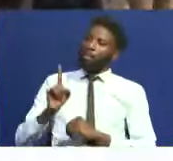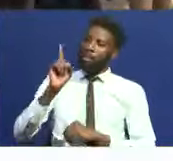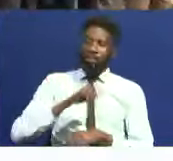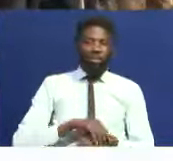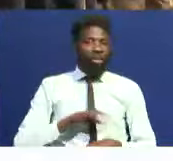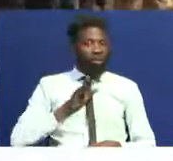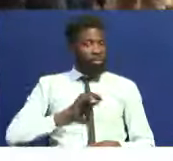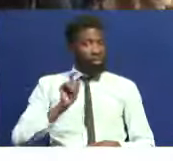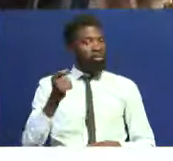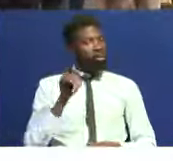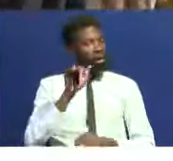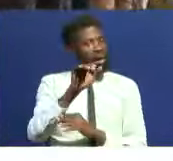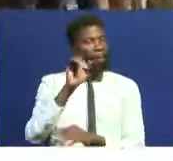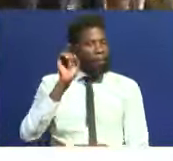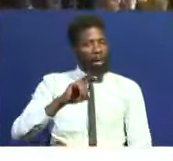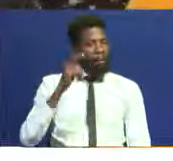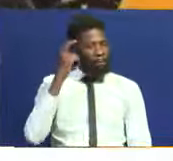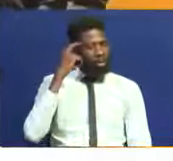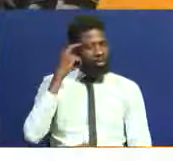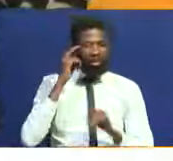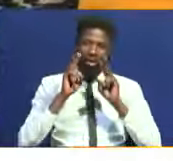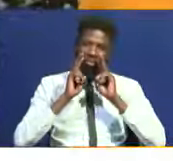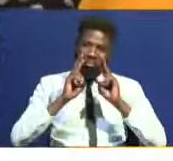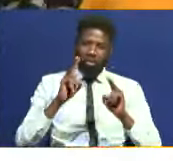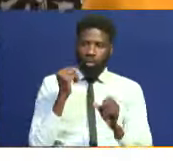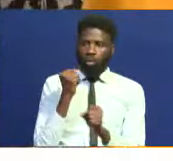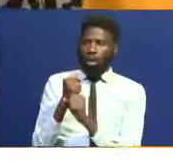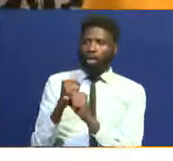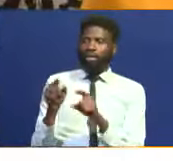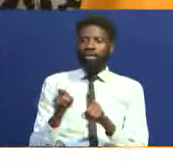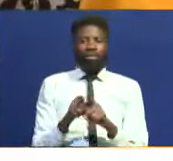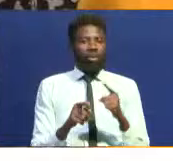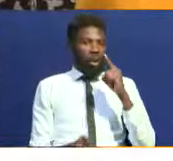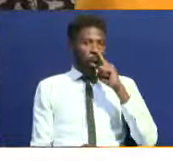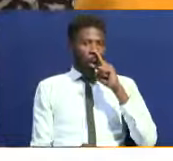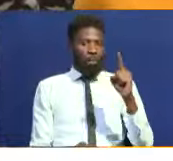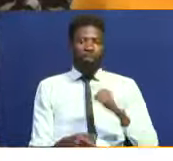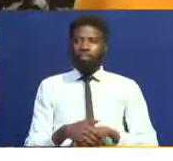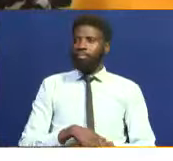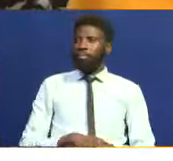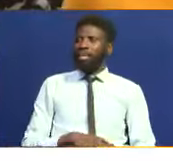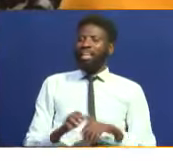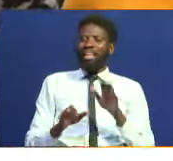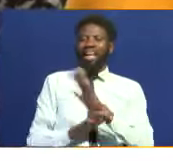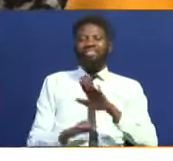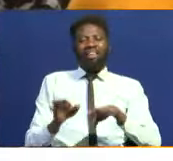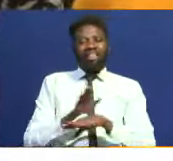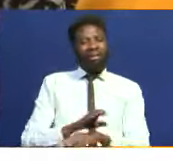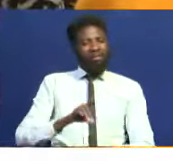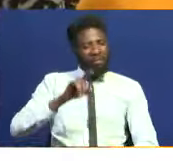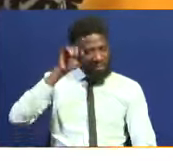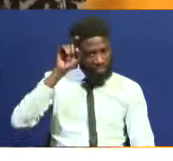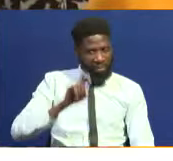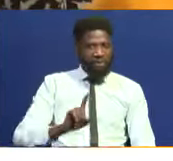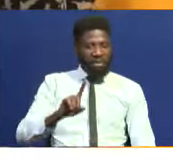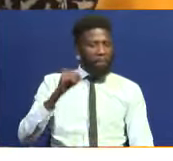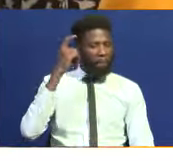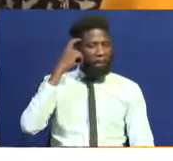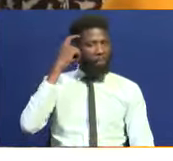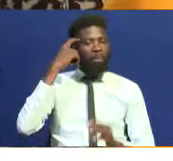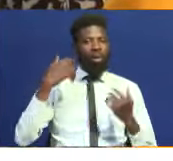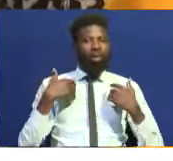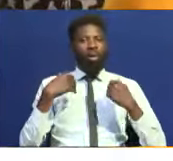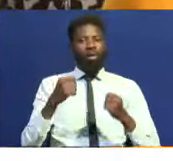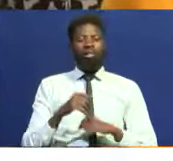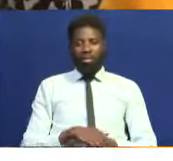mental well-being a priority at work and at home. Everything starts with the mental health. Actually, mental health is the most